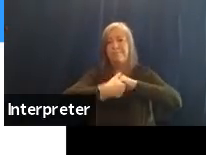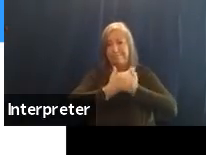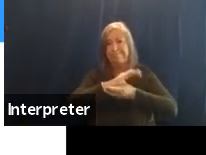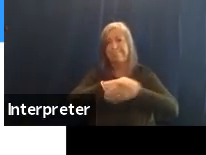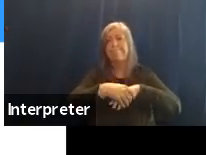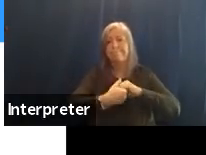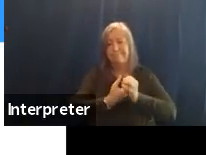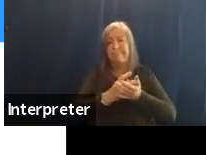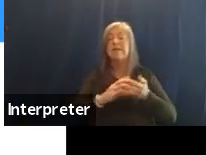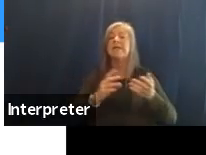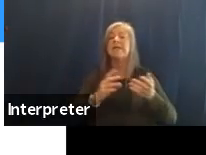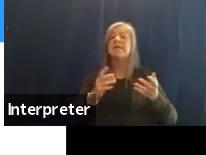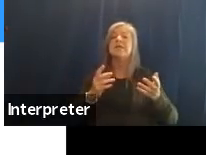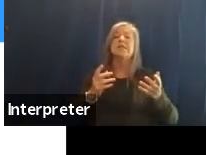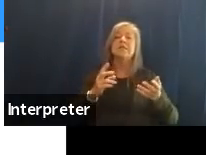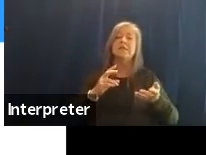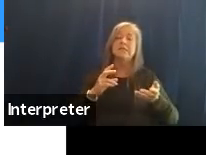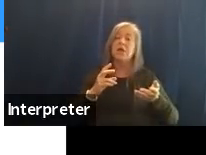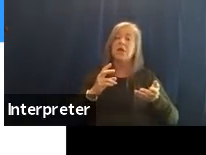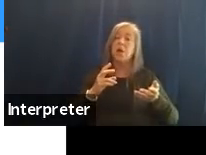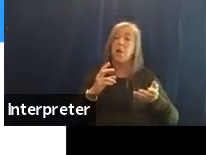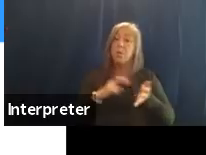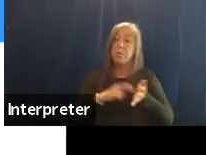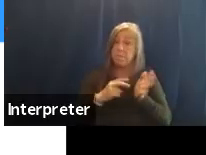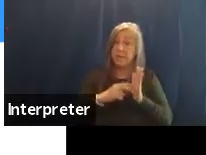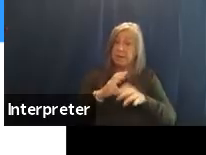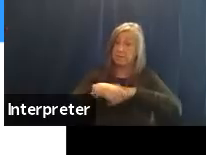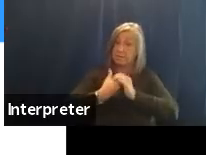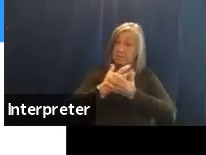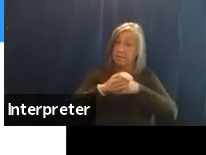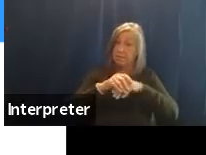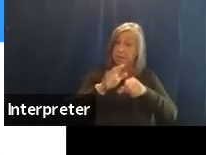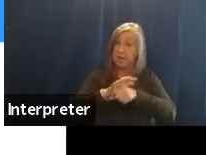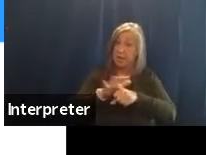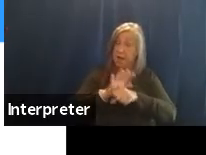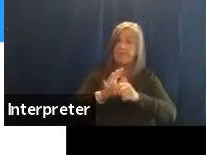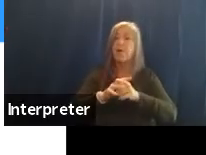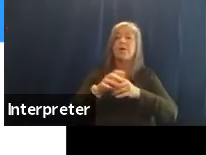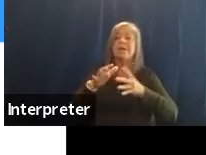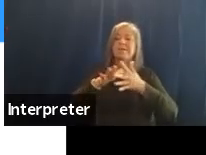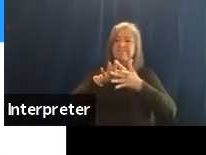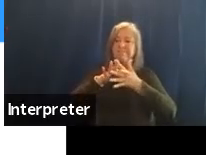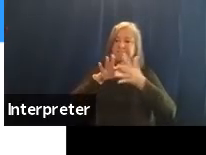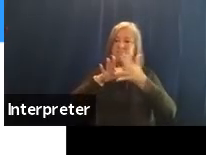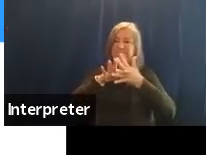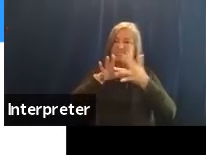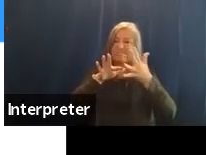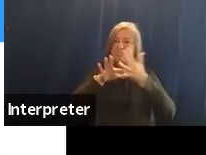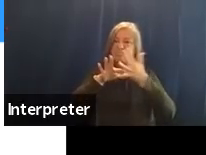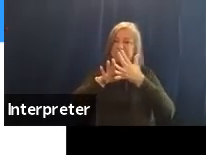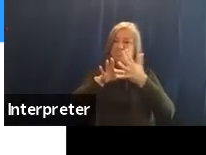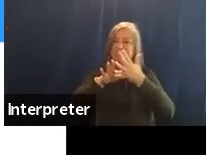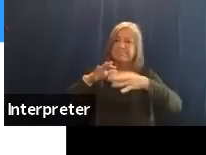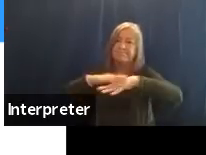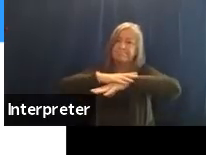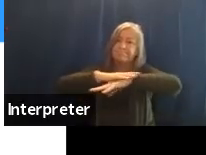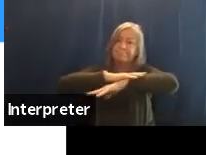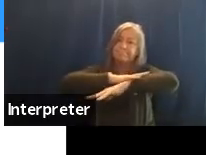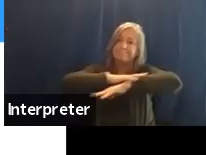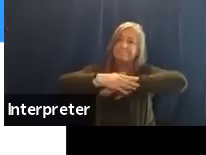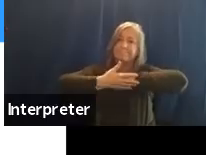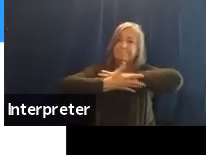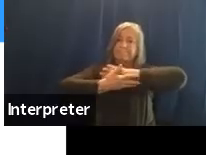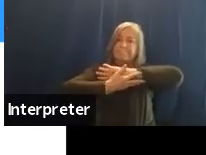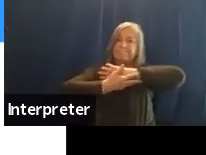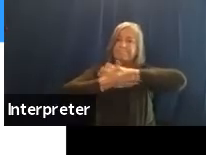between the fingers, up the wrist, the back and the front of the hand, And I'm sure people have said that there are several little